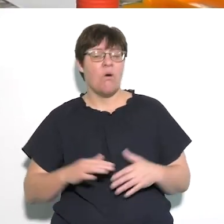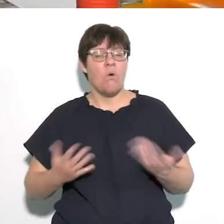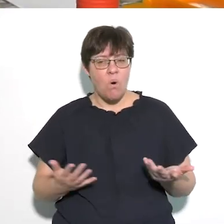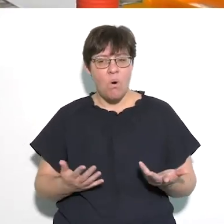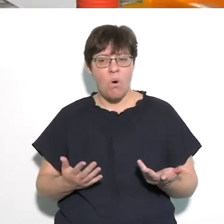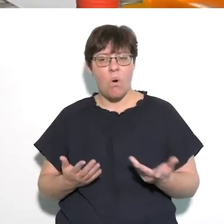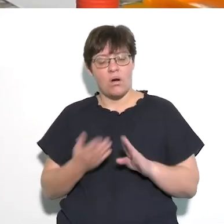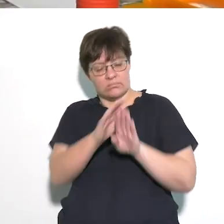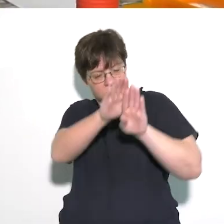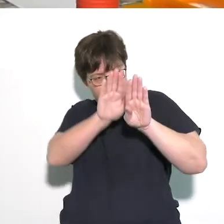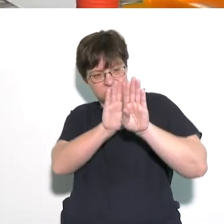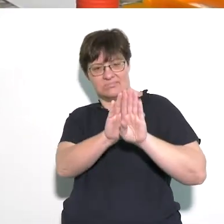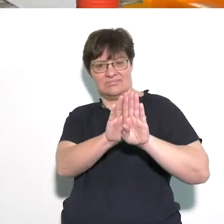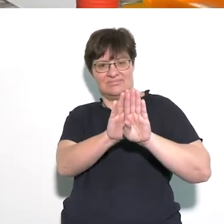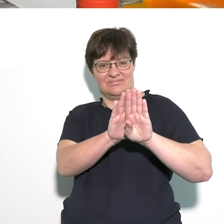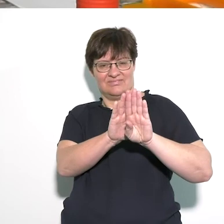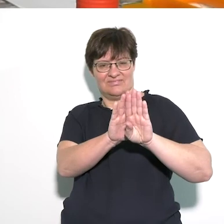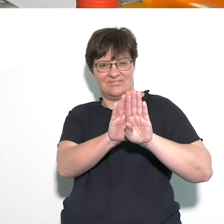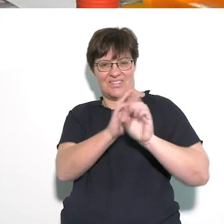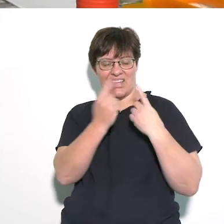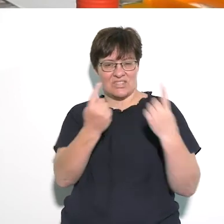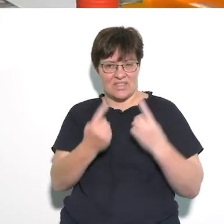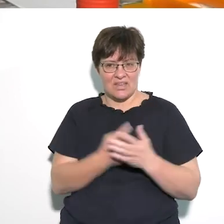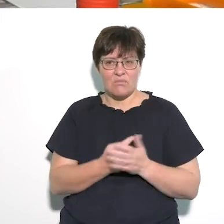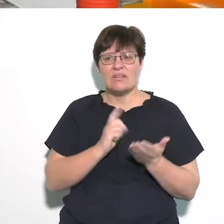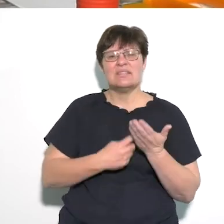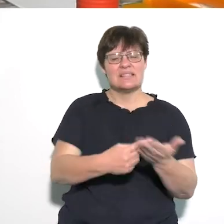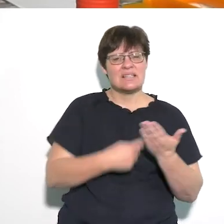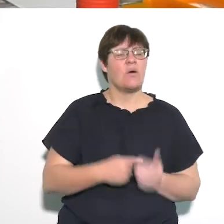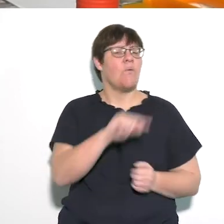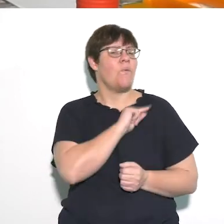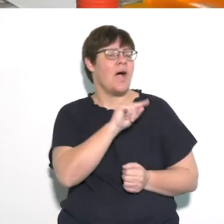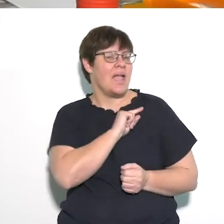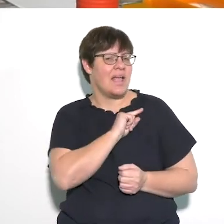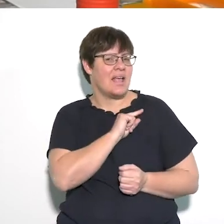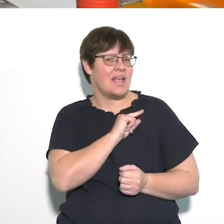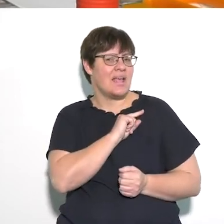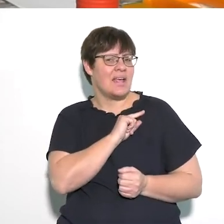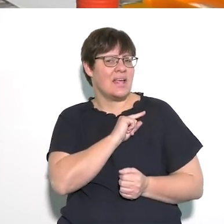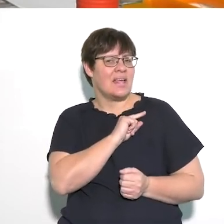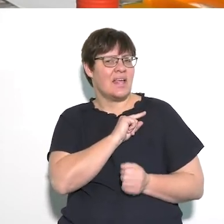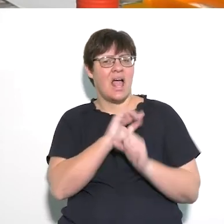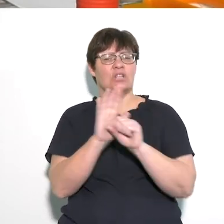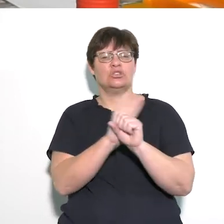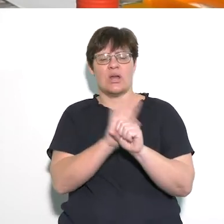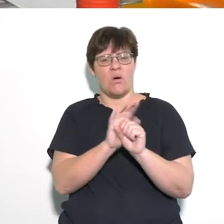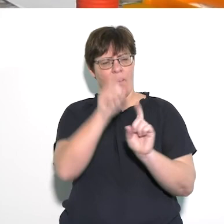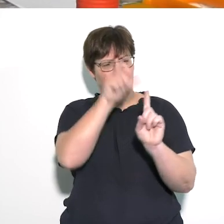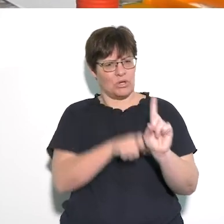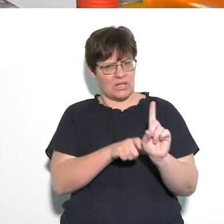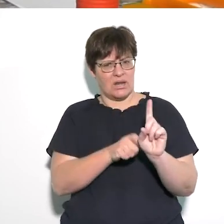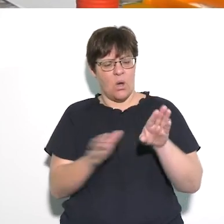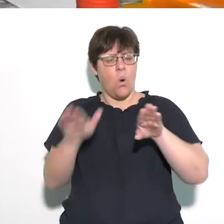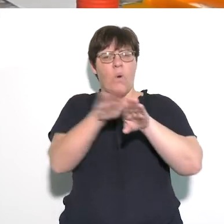to directly overlap. You can talk about why the shadow of a person